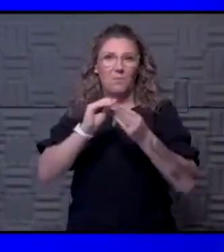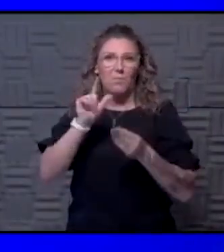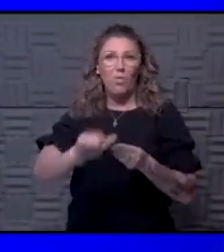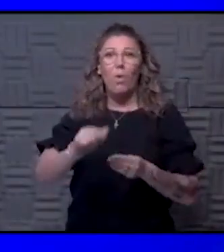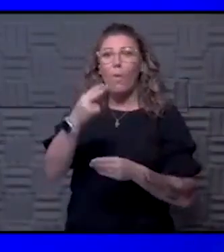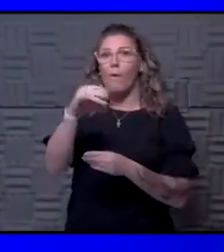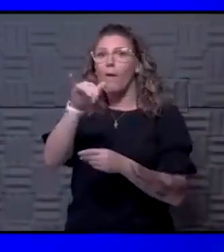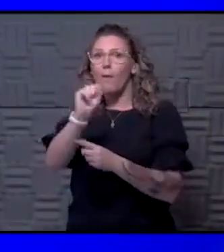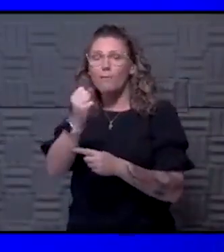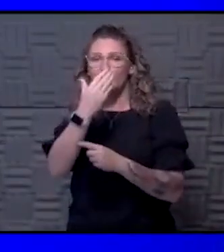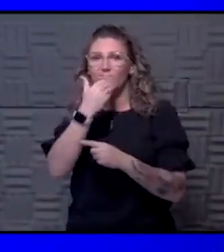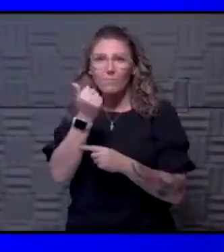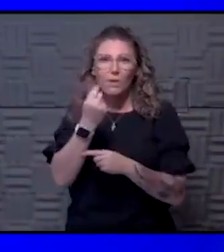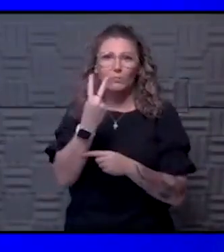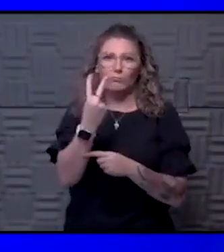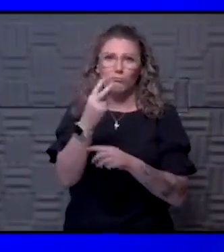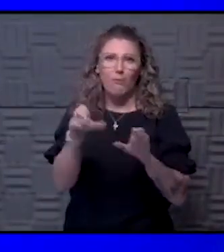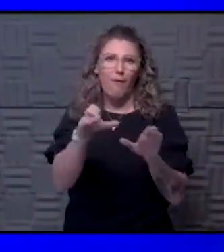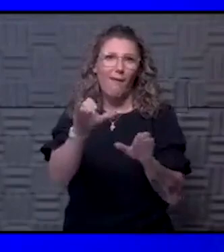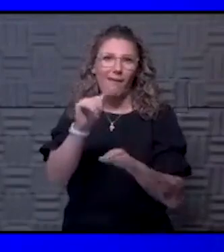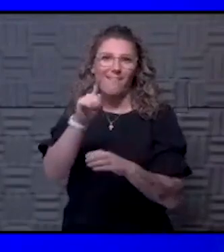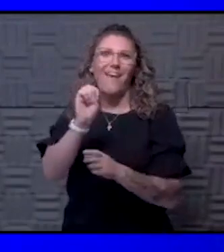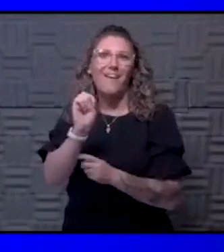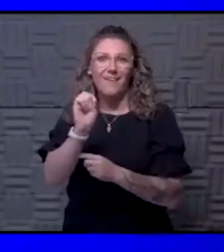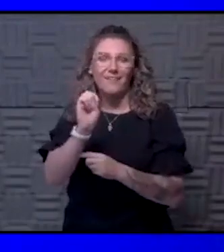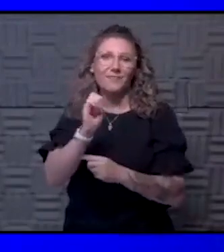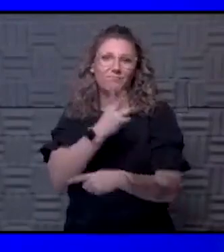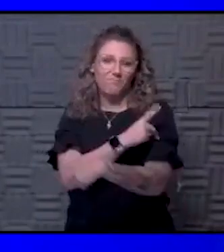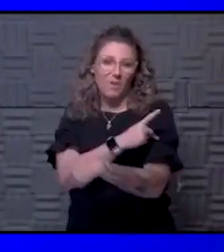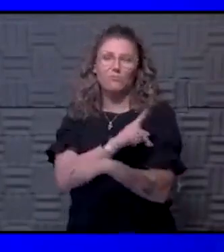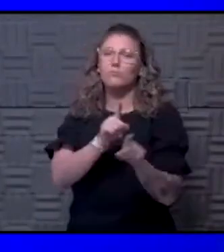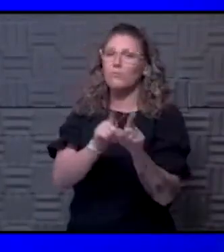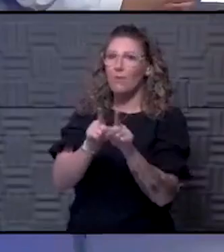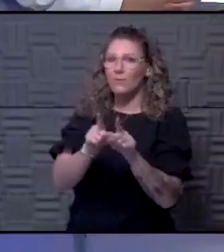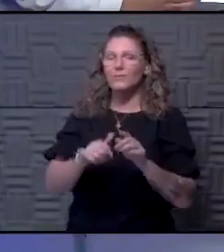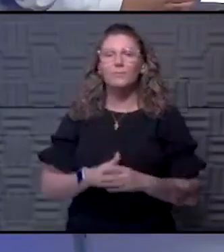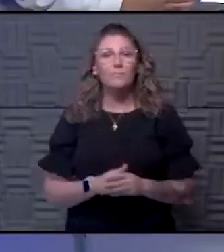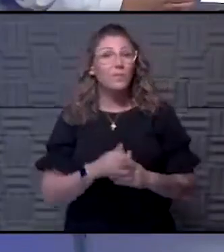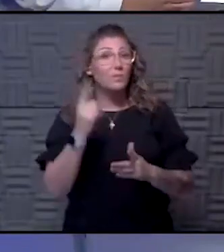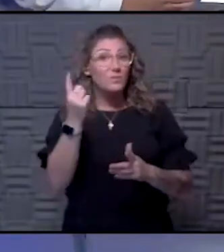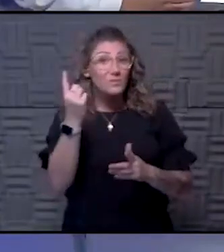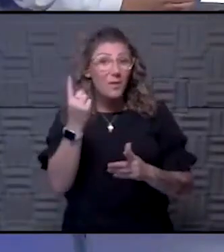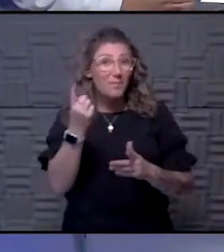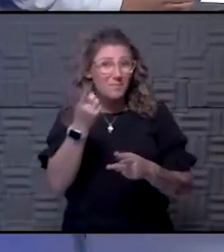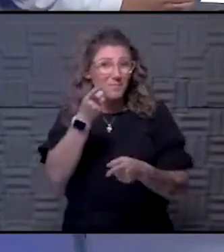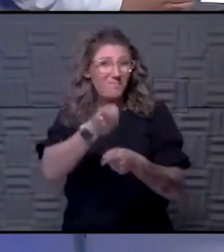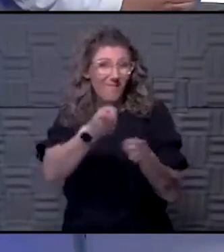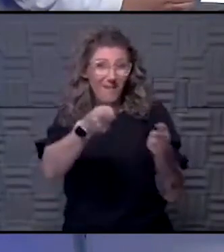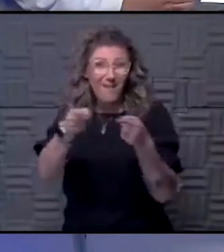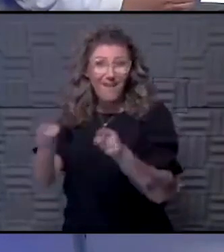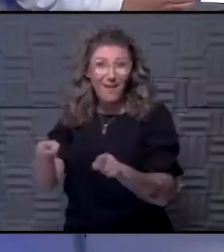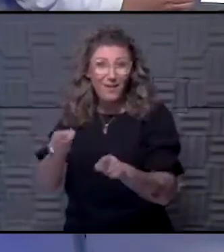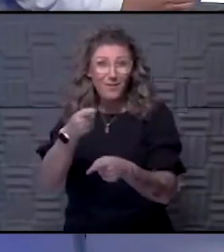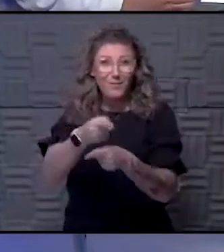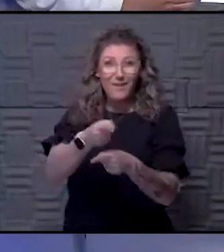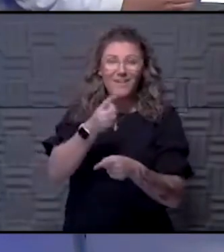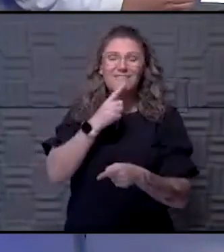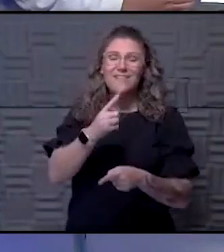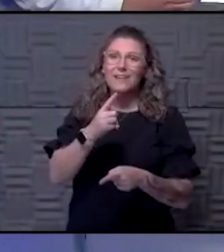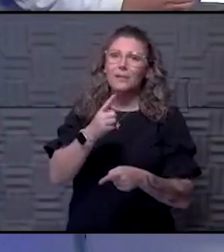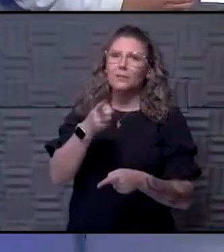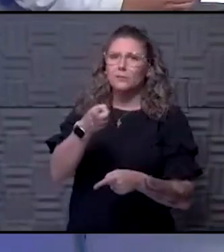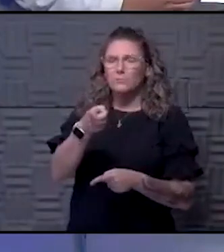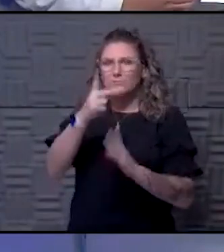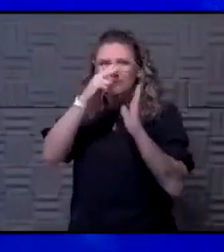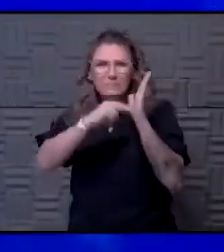doing better, just 2 active patients in the hospital as well, so that's good to hear. So something's going right out there, because despite what we read,